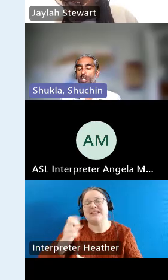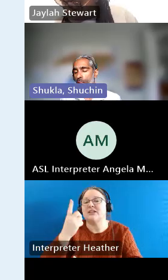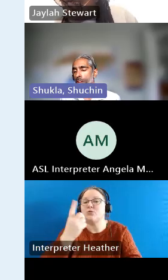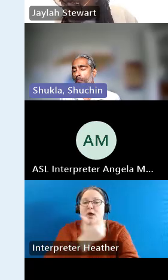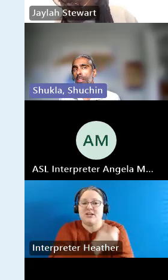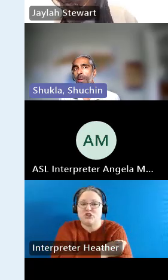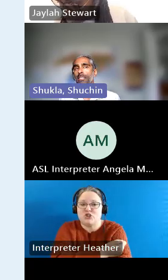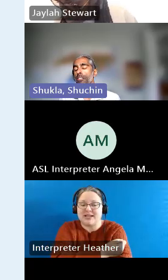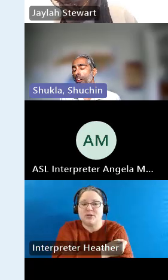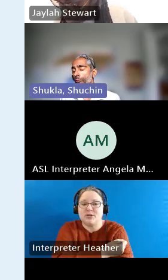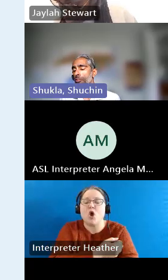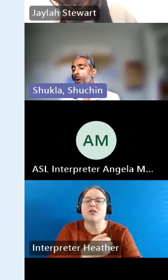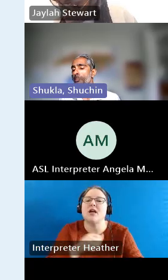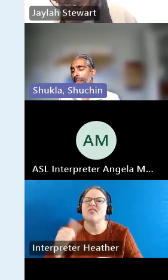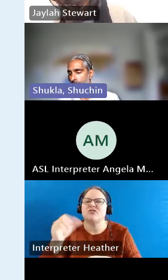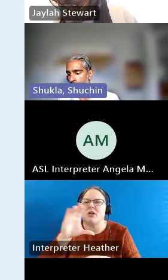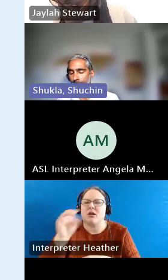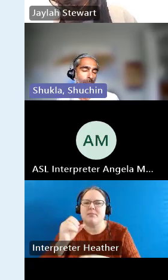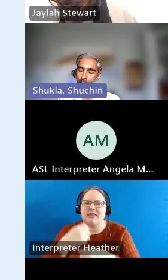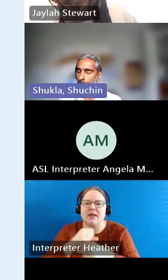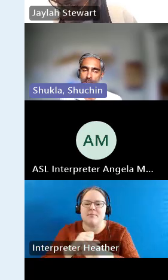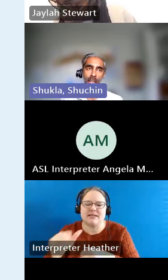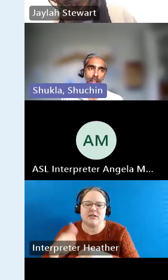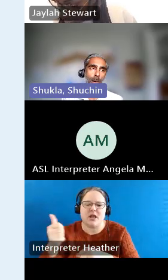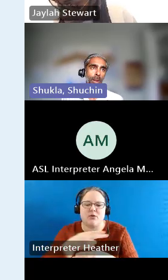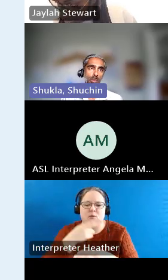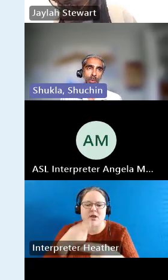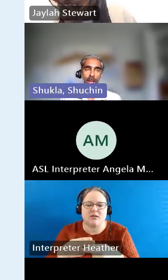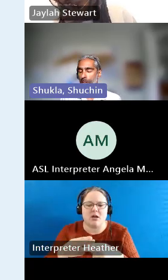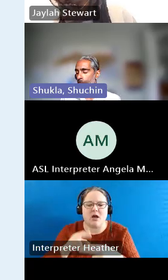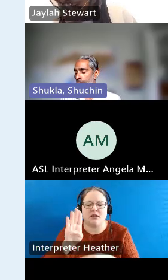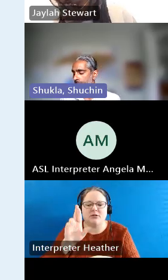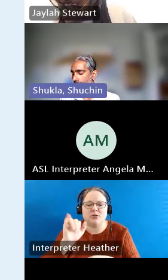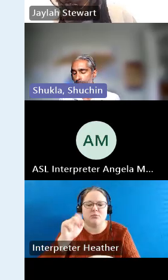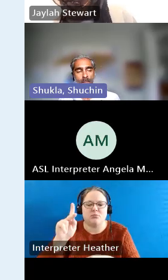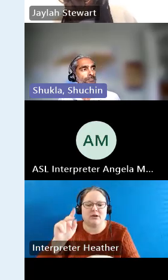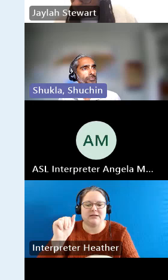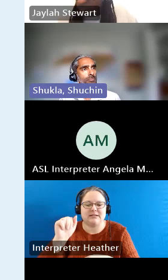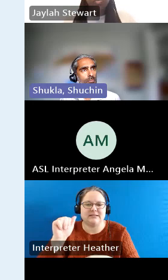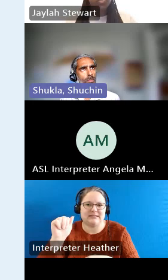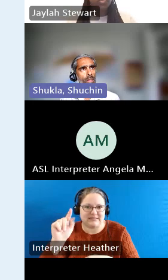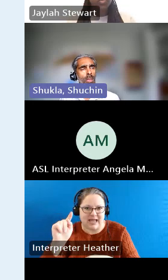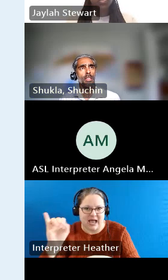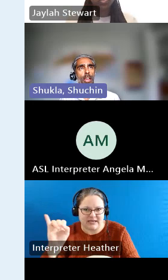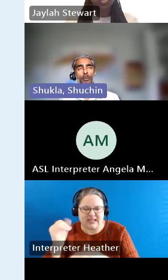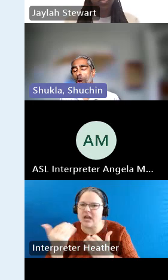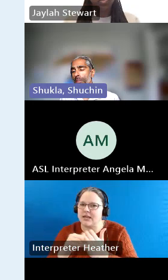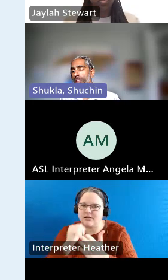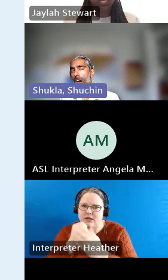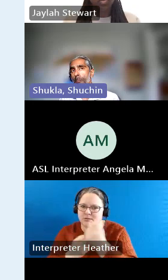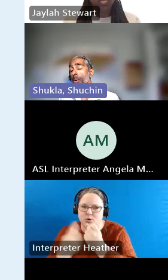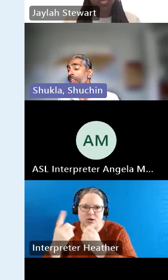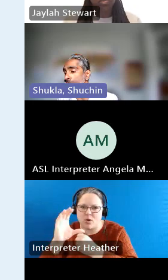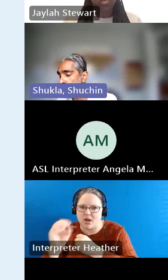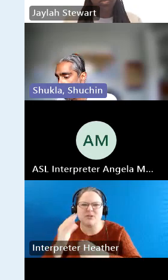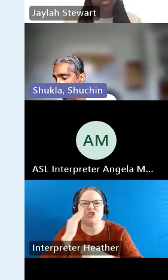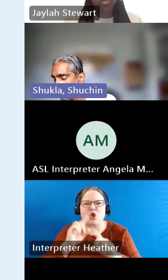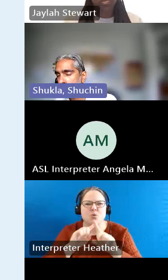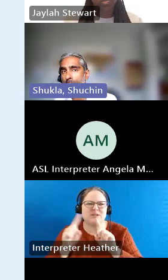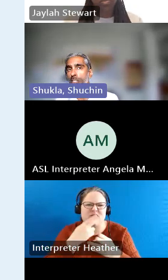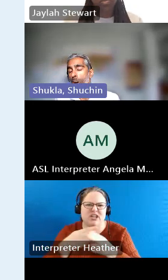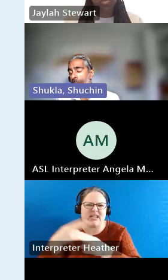buprenorphine. And there's another company that makes a different version called Brixadi. Not endorsing any company. I just want to make sure people know the names. They're both